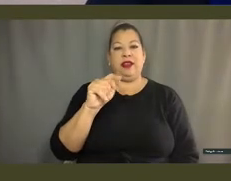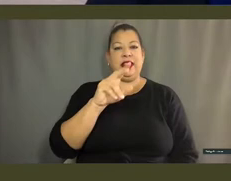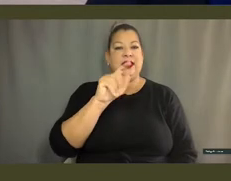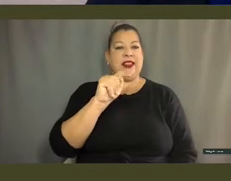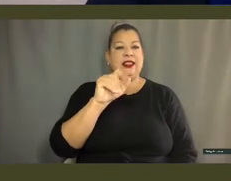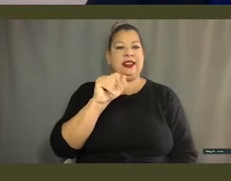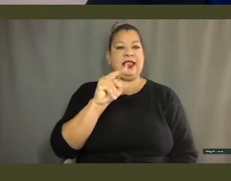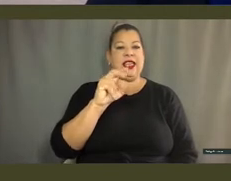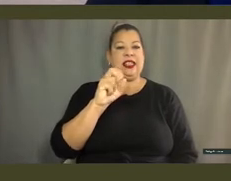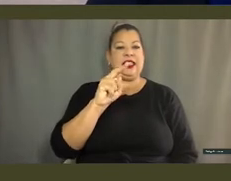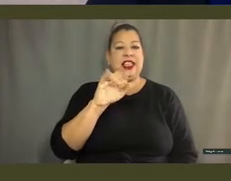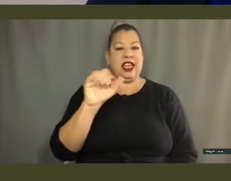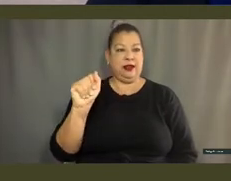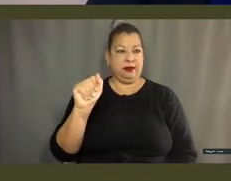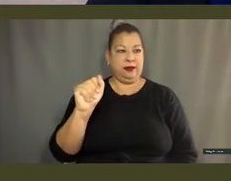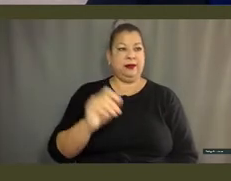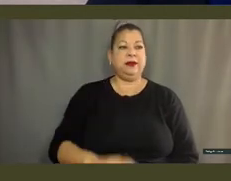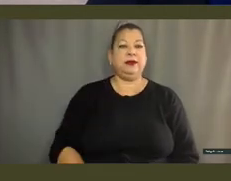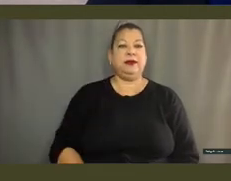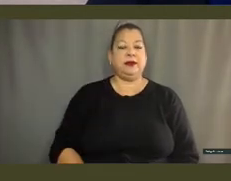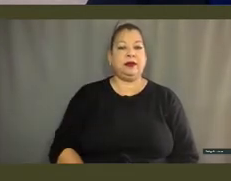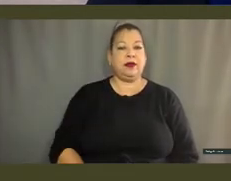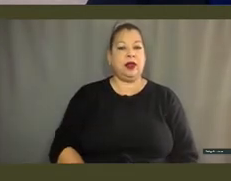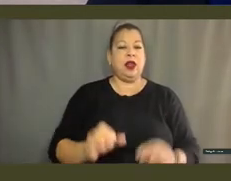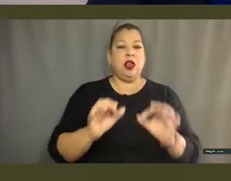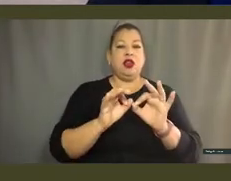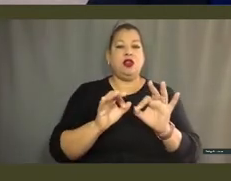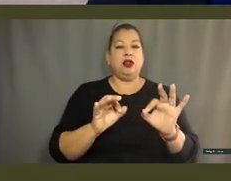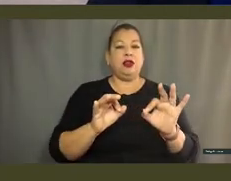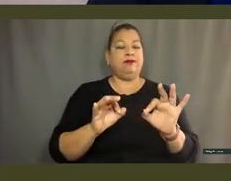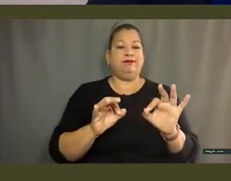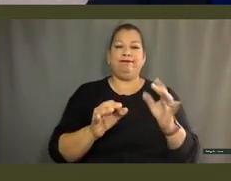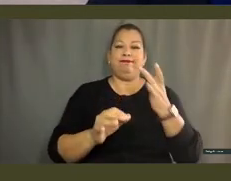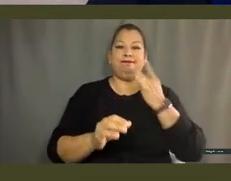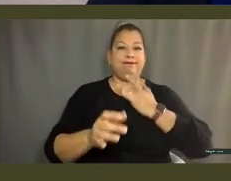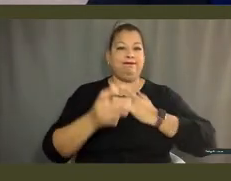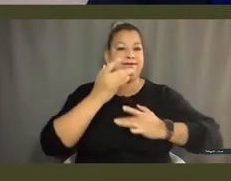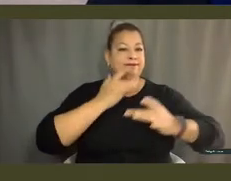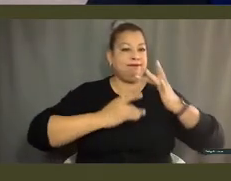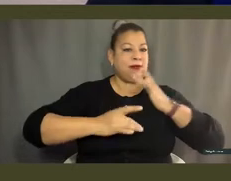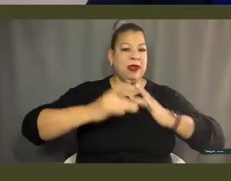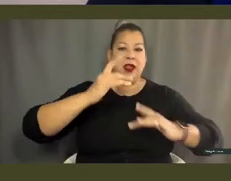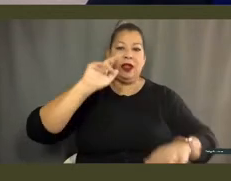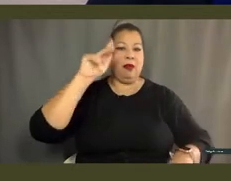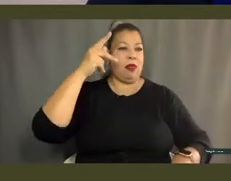And the question is, there is a critical lack of political will for climate